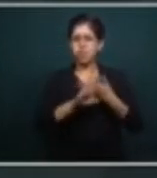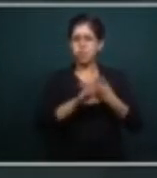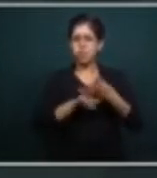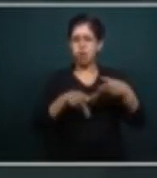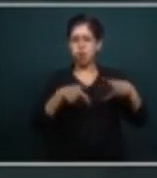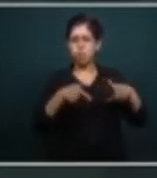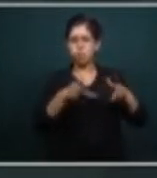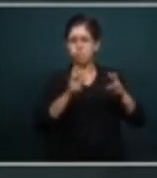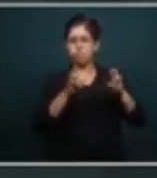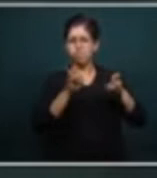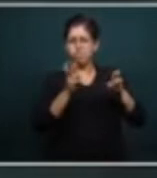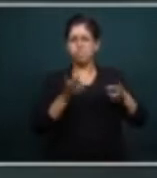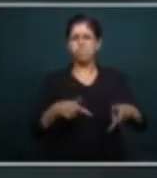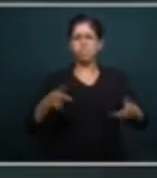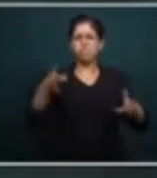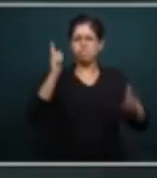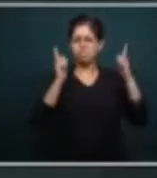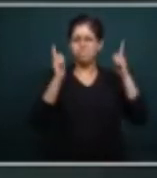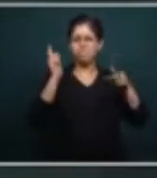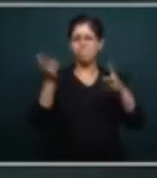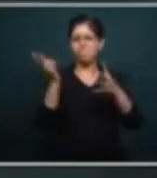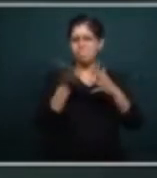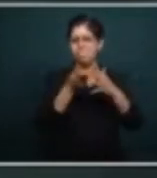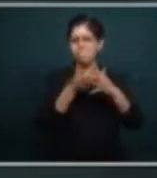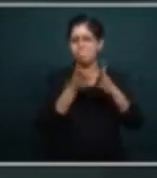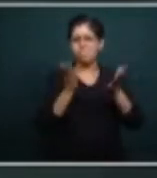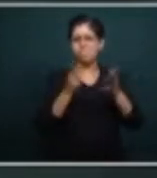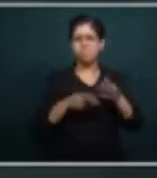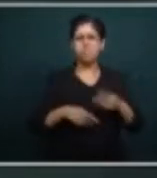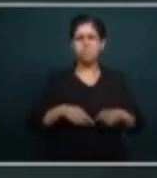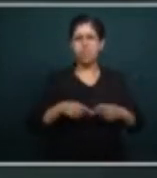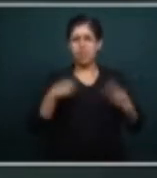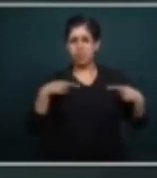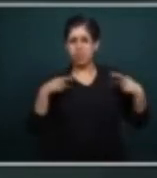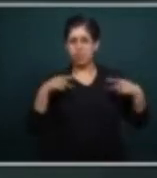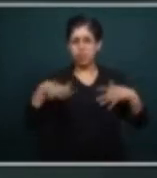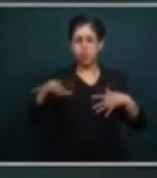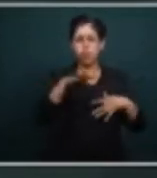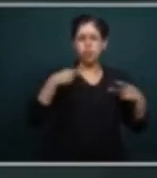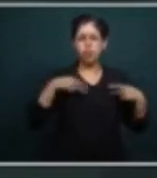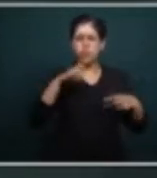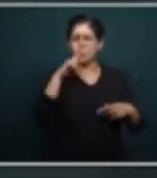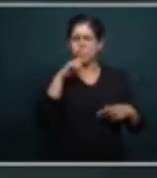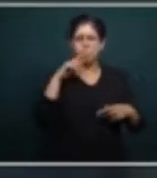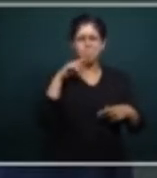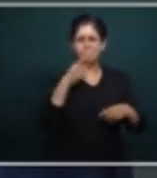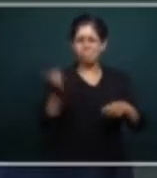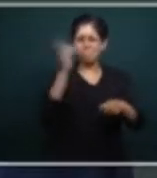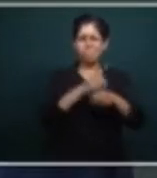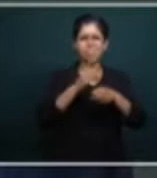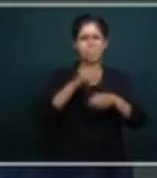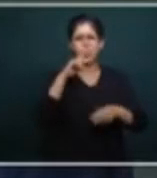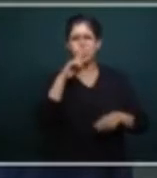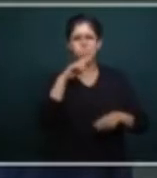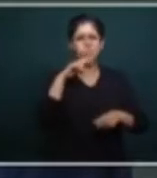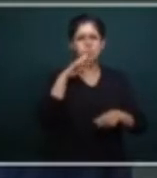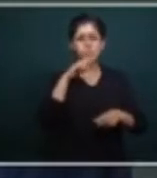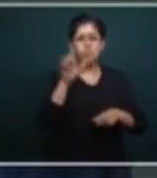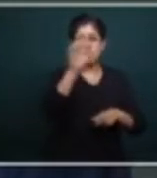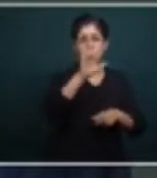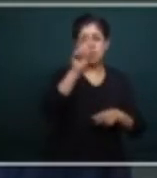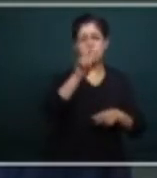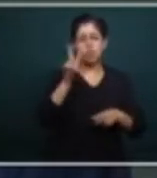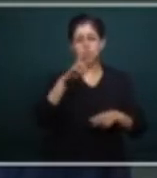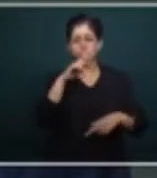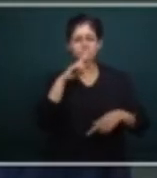and violence that worries the people every day from Monday